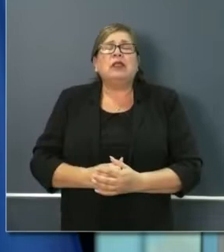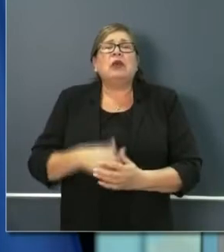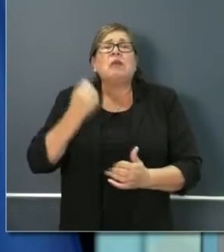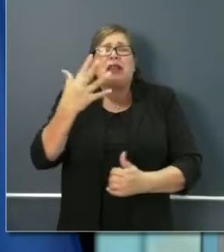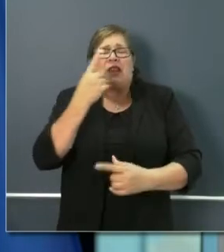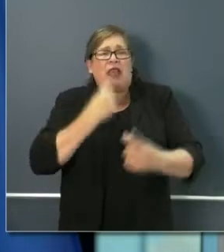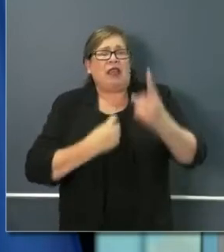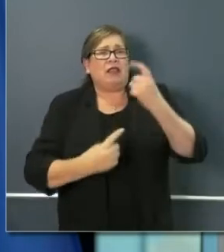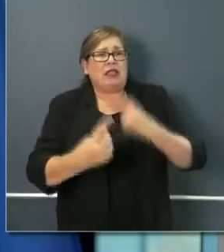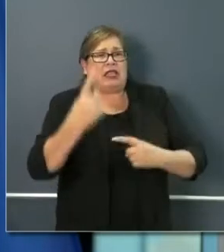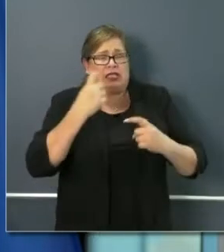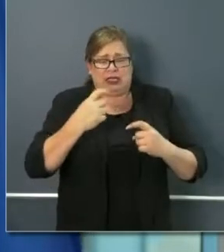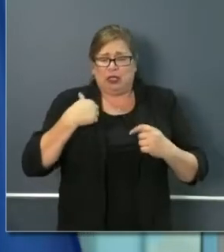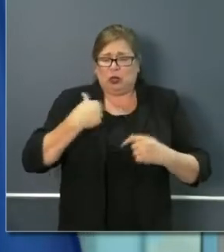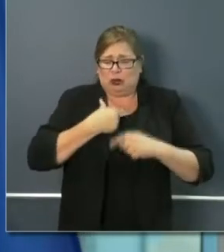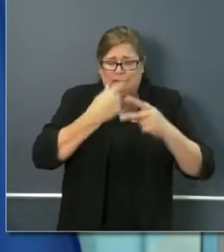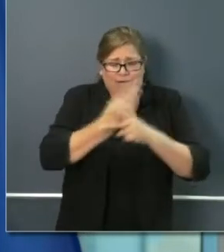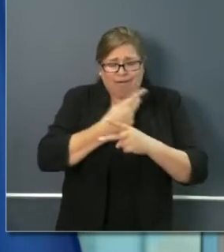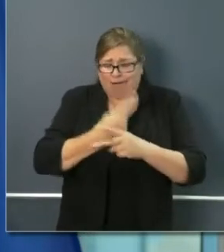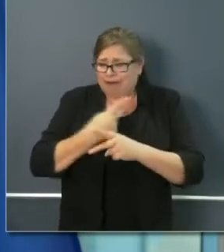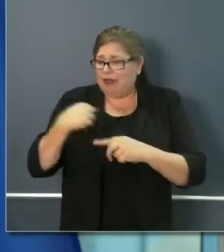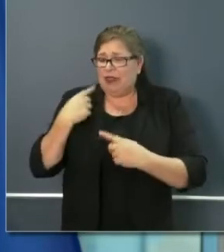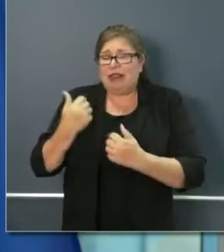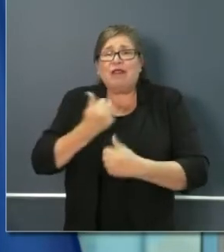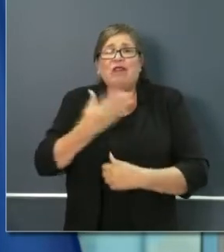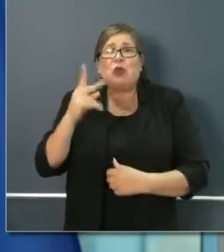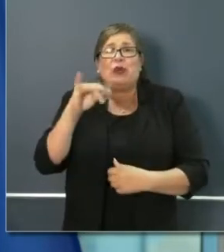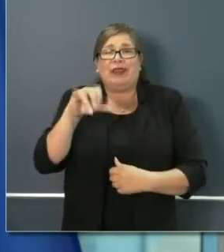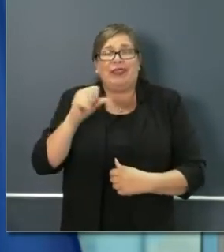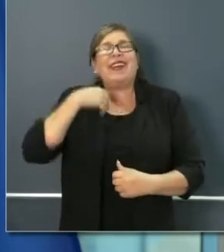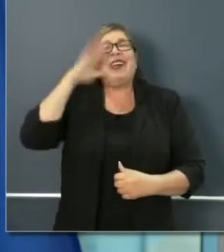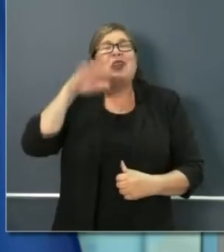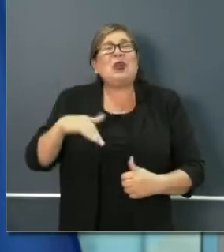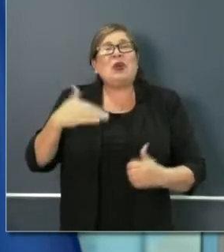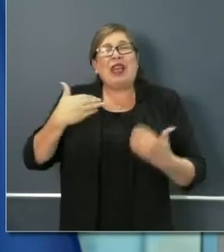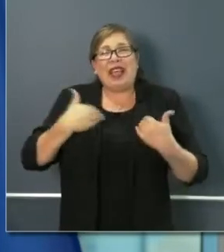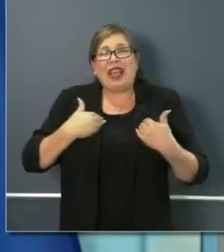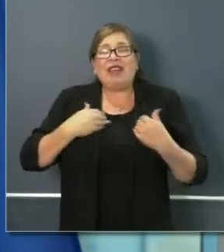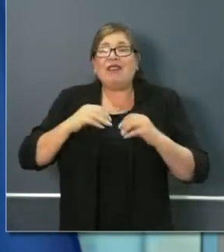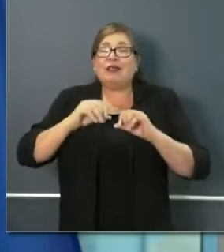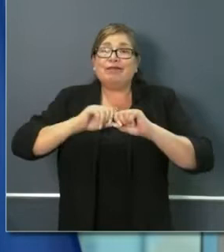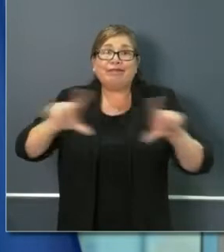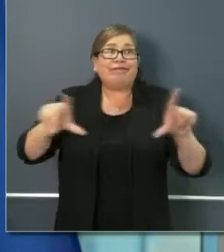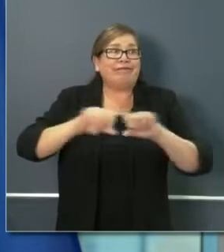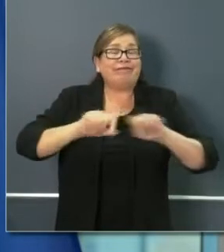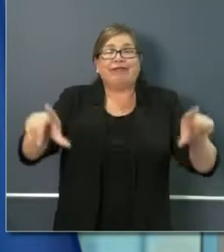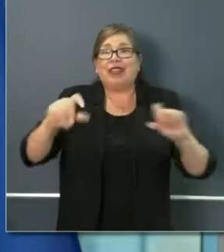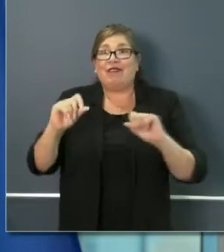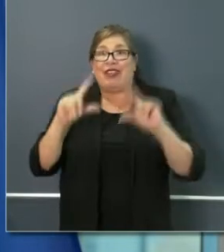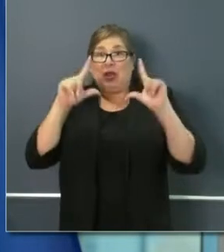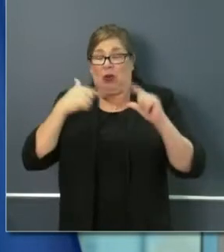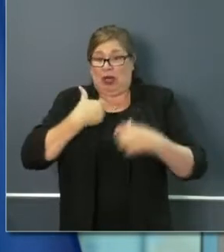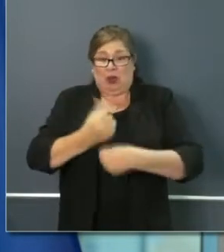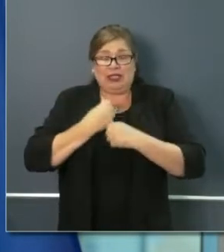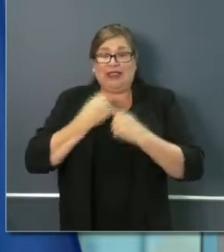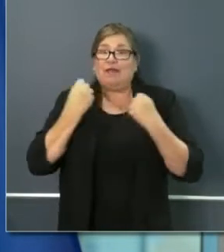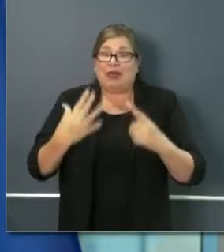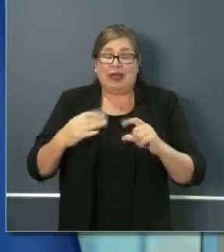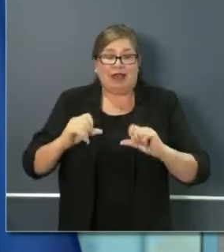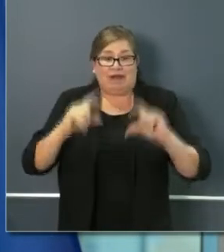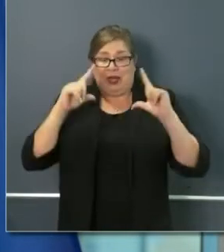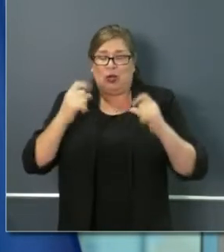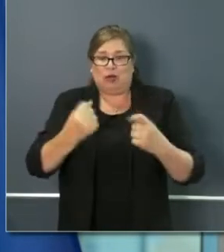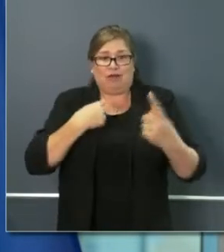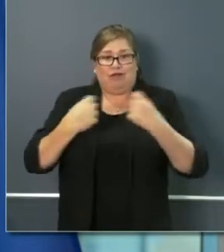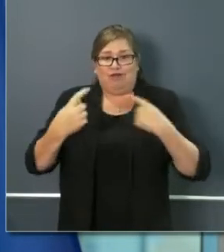this over the course of the last number of days. There's a number of viral videos that are filling up my inbox. I imagine many of you watching as